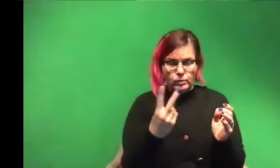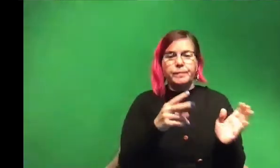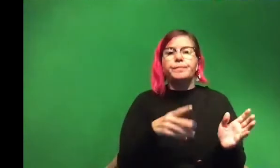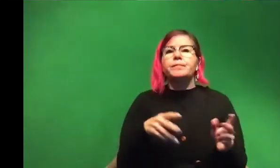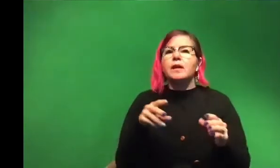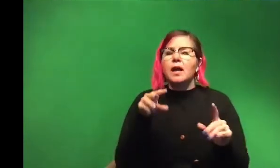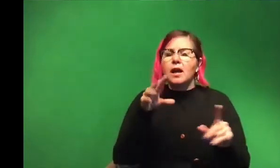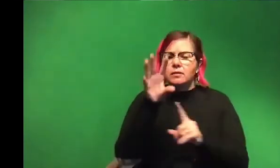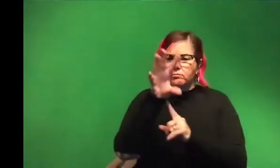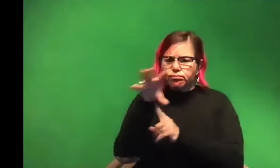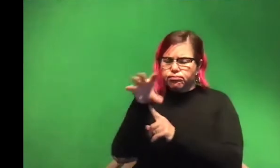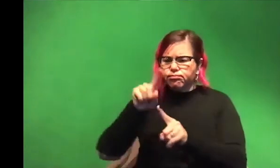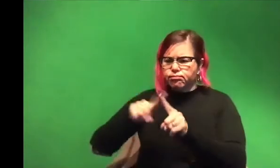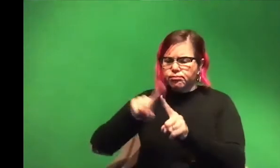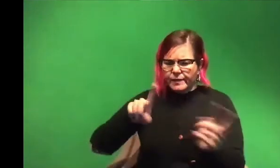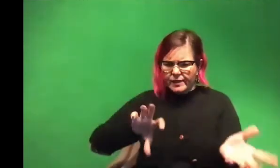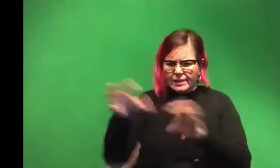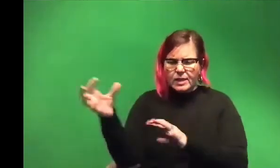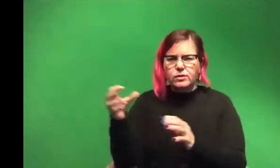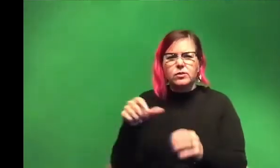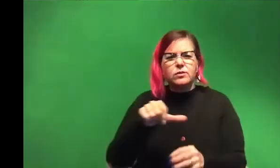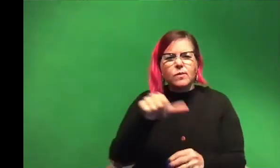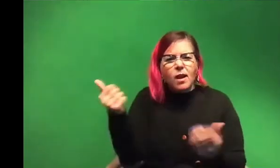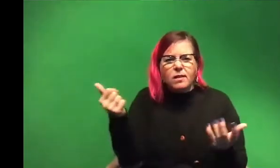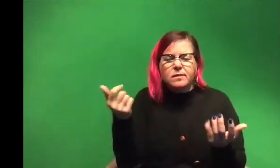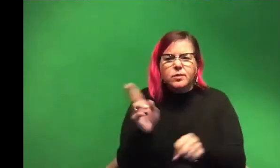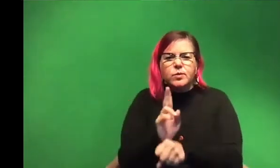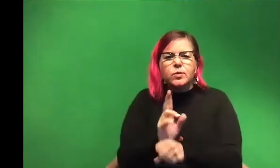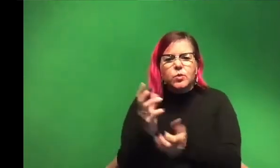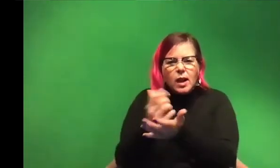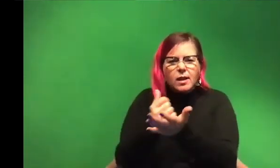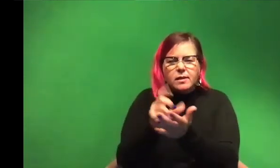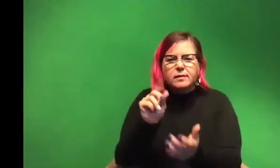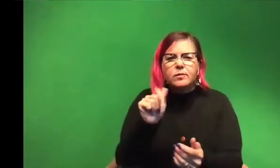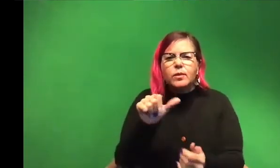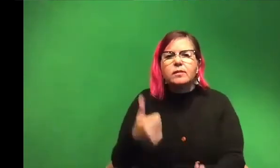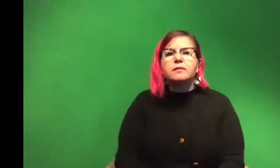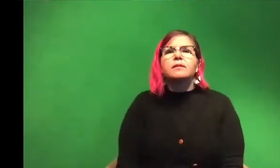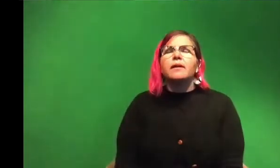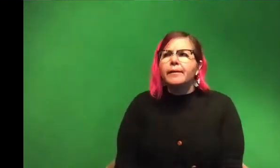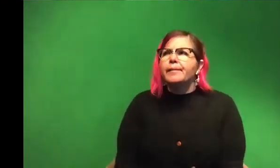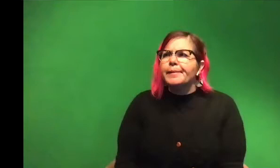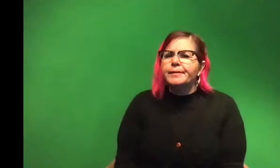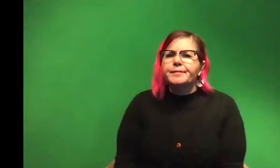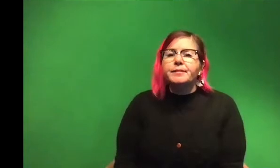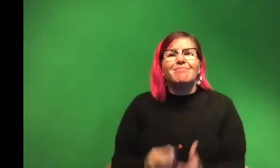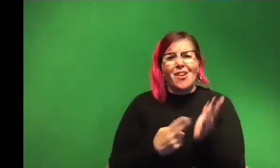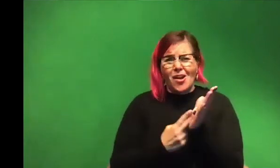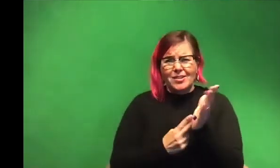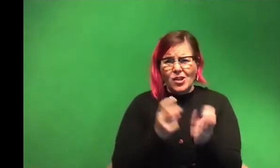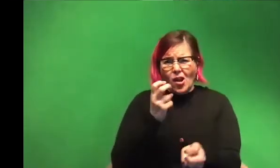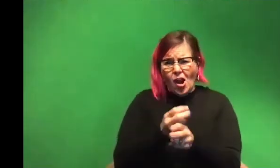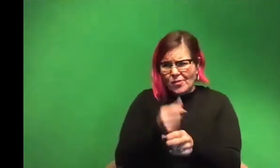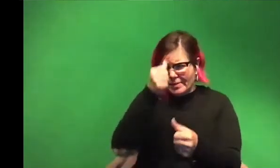of various disasters. Is there anything else that you've used them to collect data for? Oh my gosh. Honestly, it's hard for me to